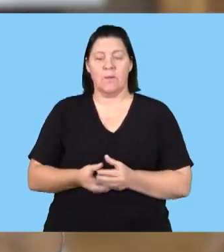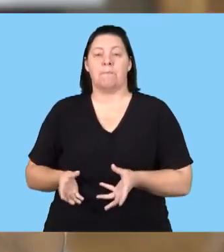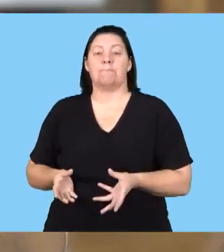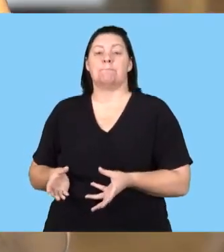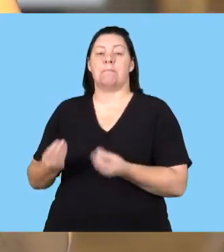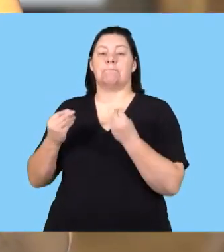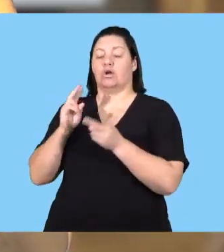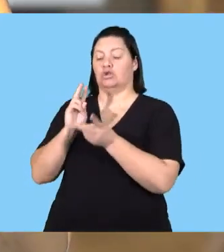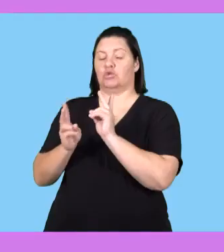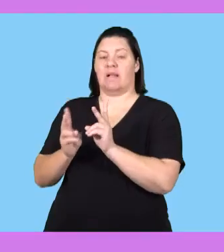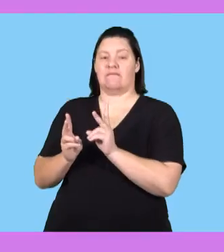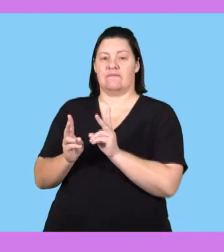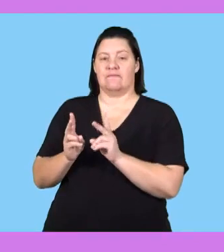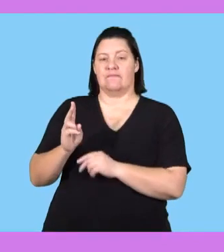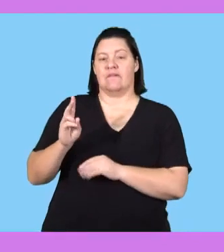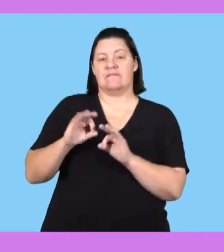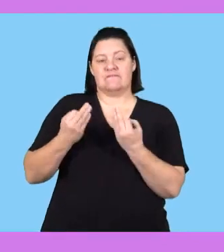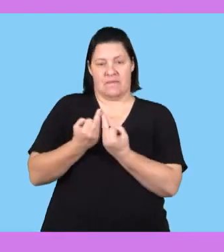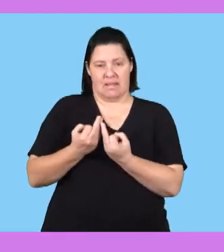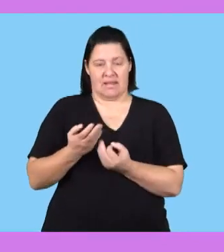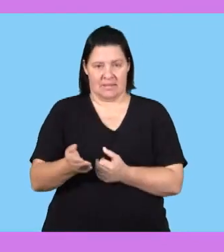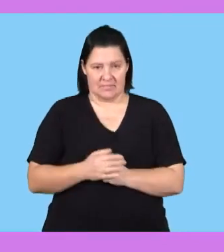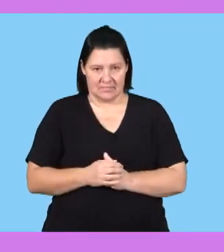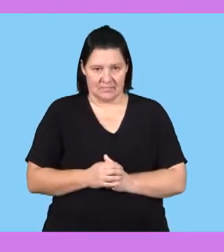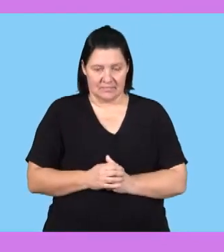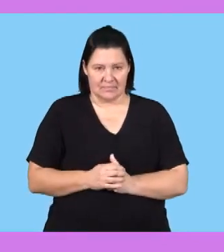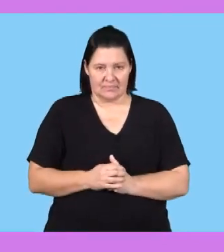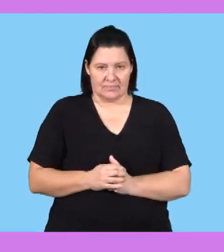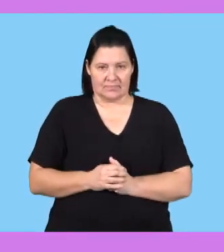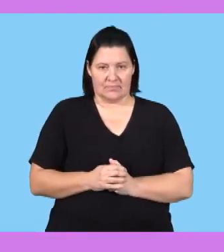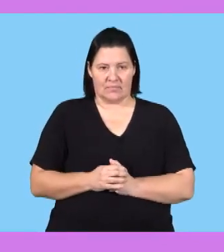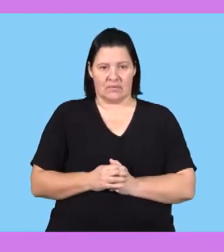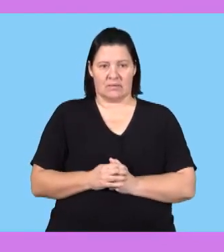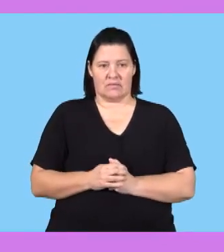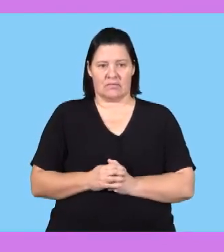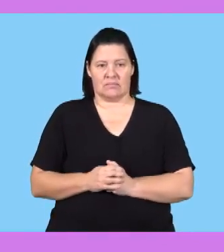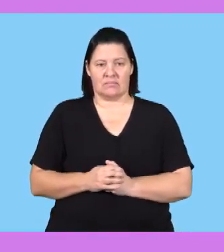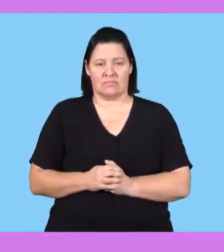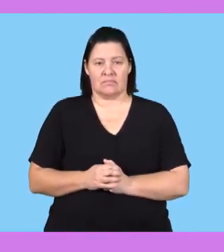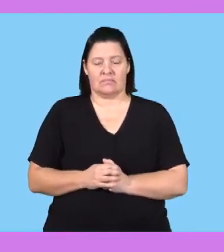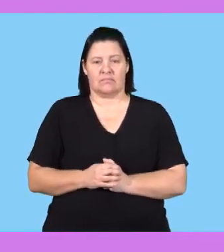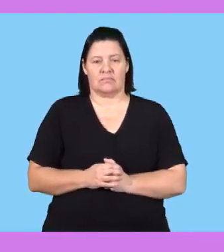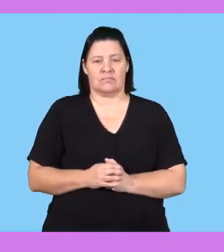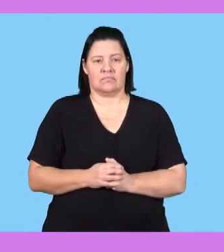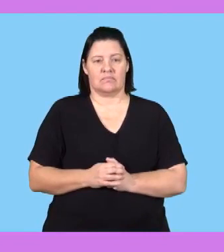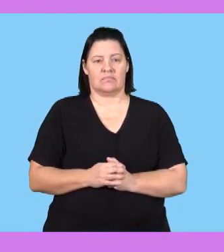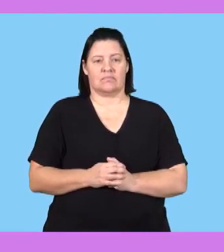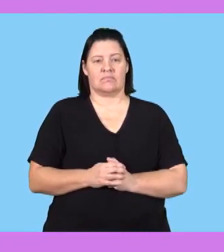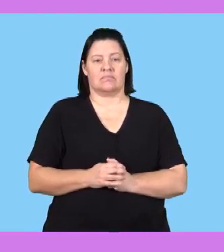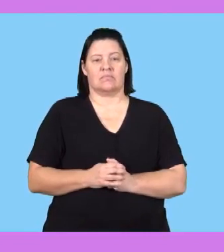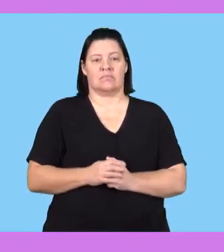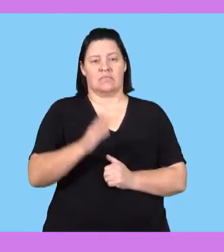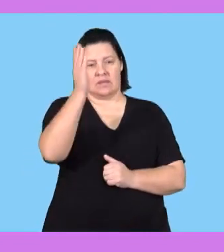10 and we will get 12 families because it's 10 kilogram per family.